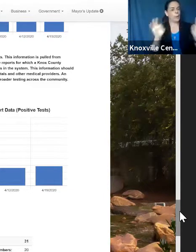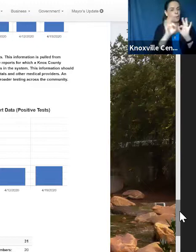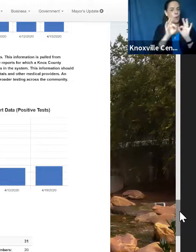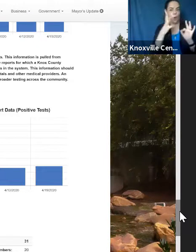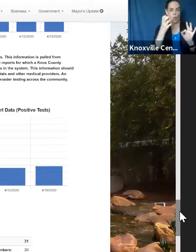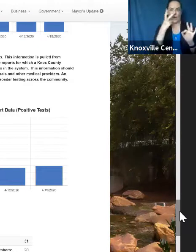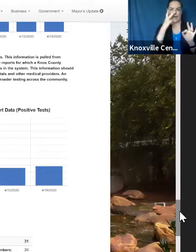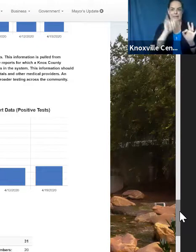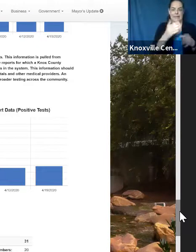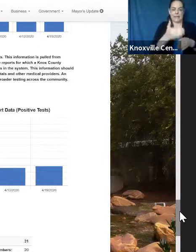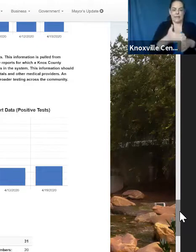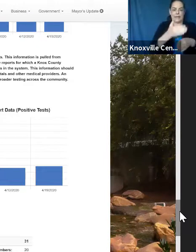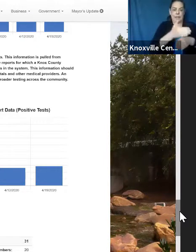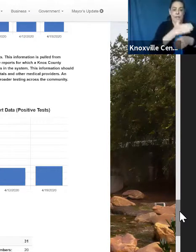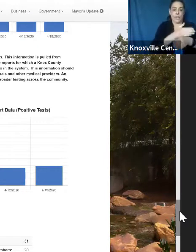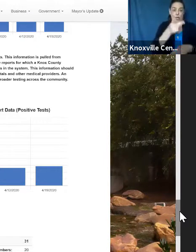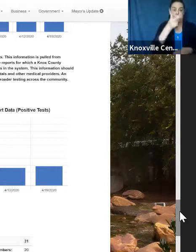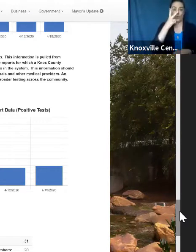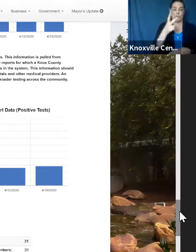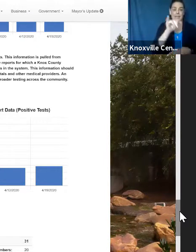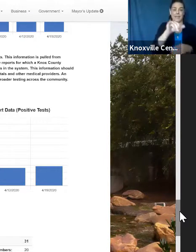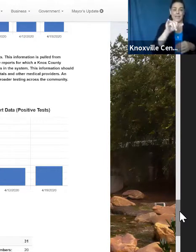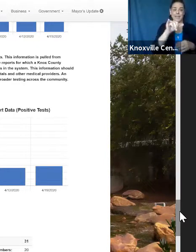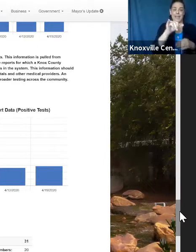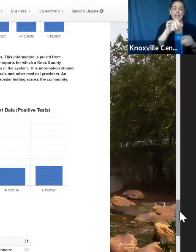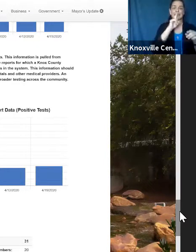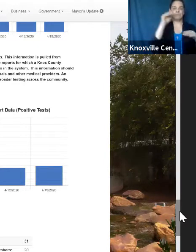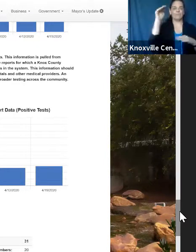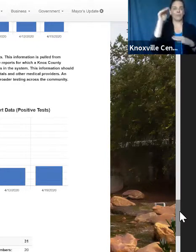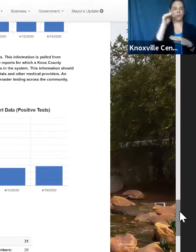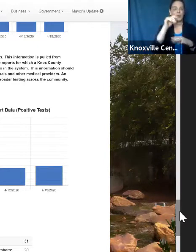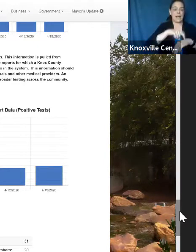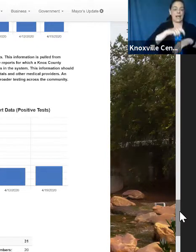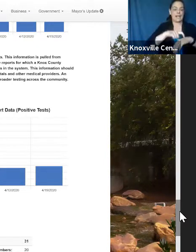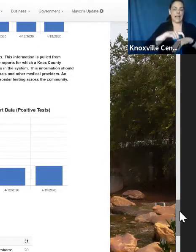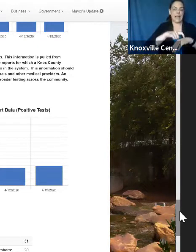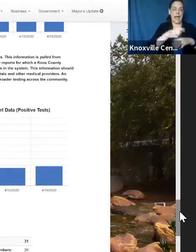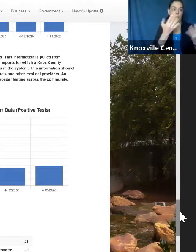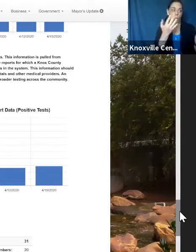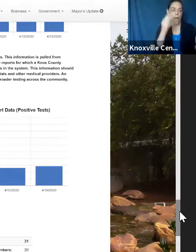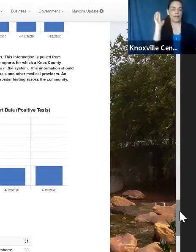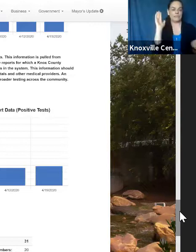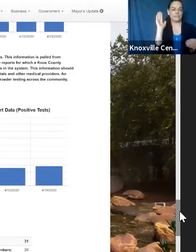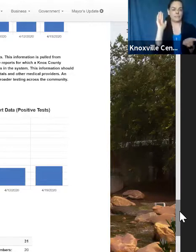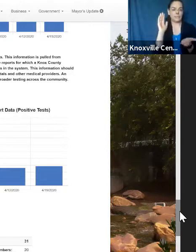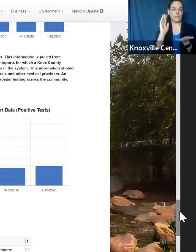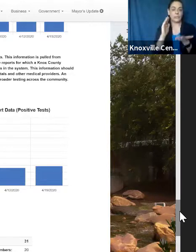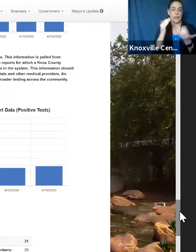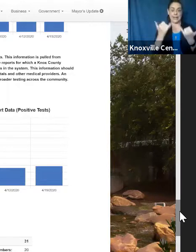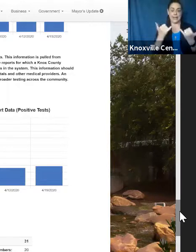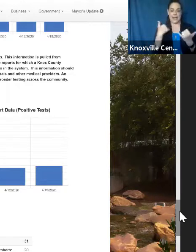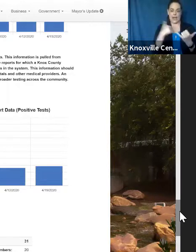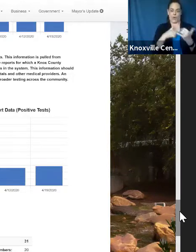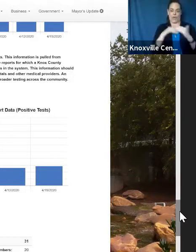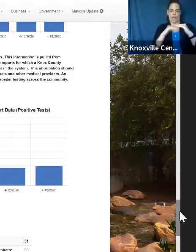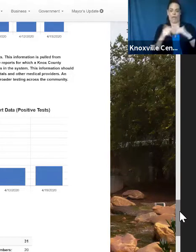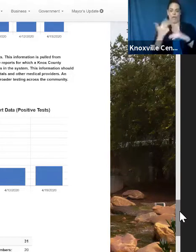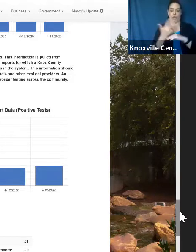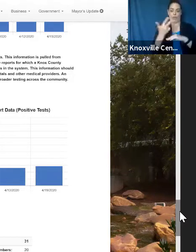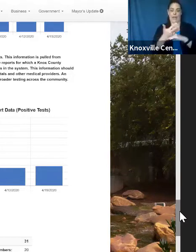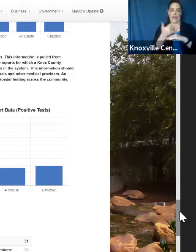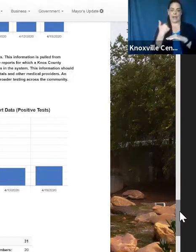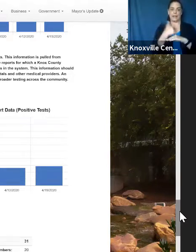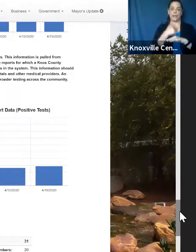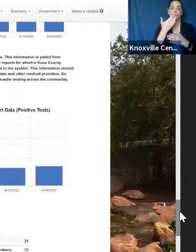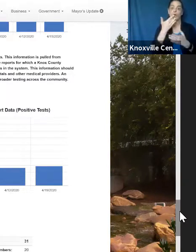better and better. And as you can see on this graphic, it is as well. We're still currently sitting under 3 days. We want that to continue to get shorter, but